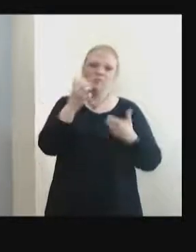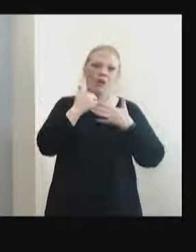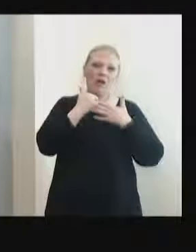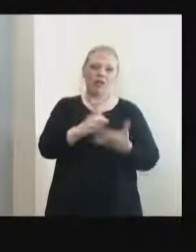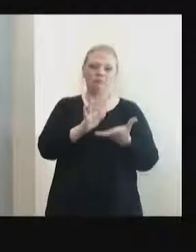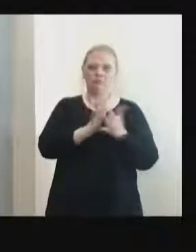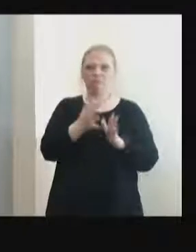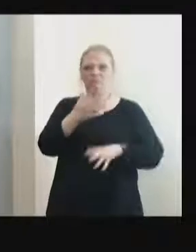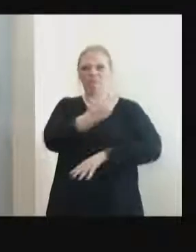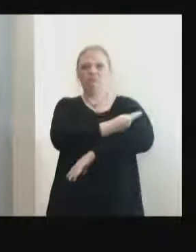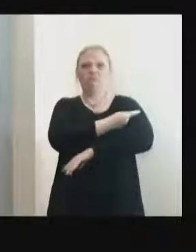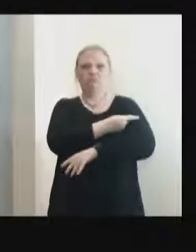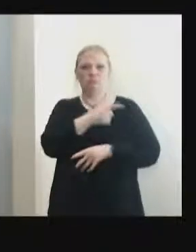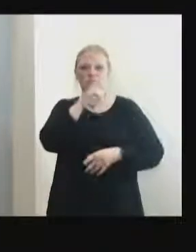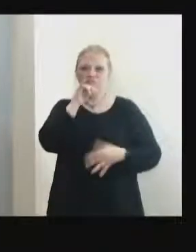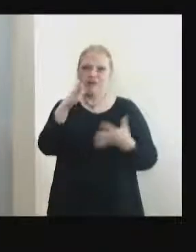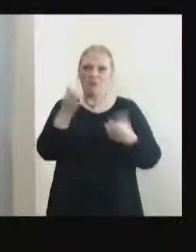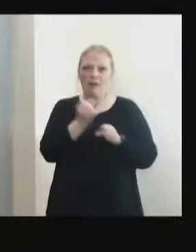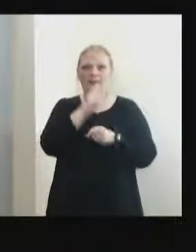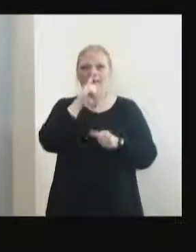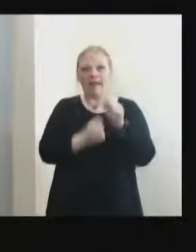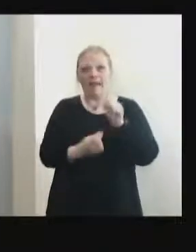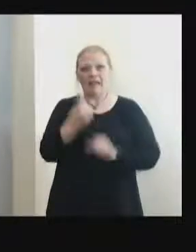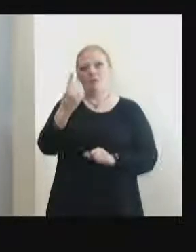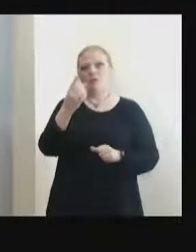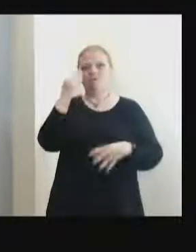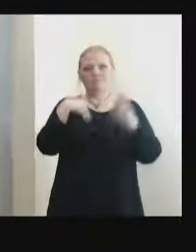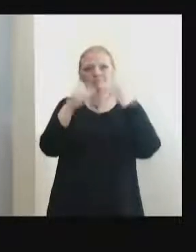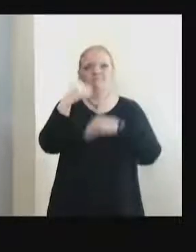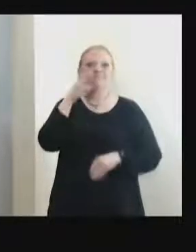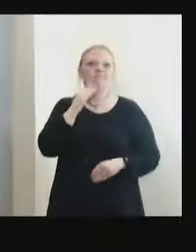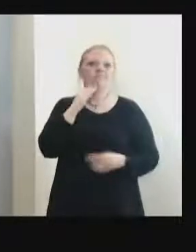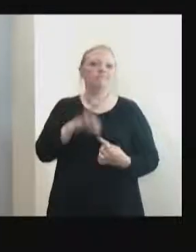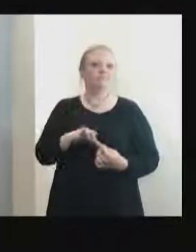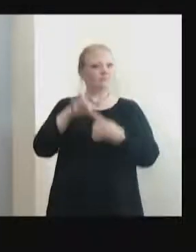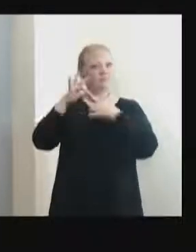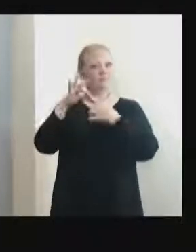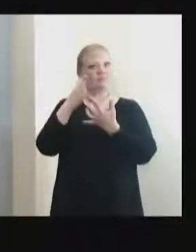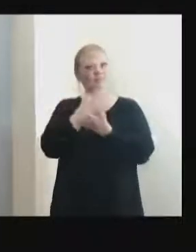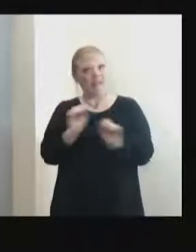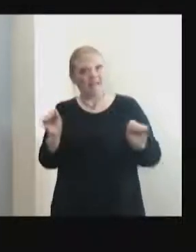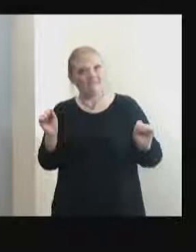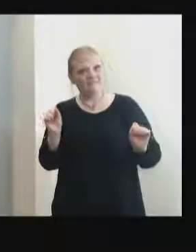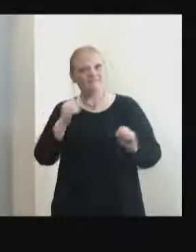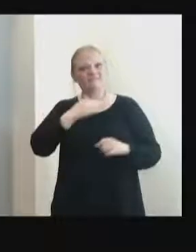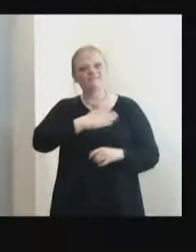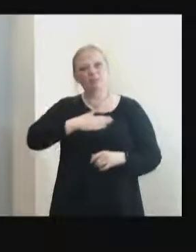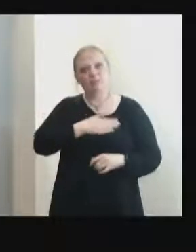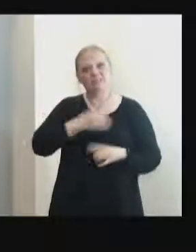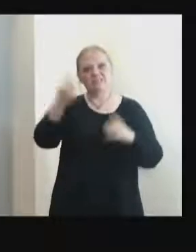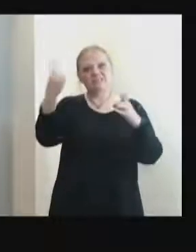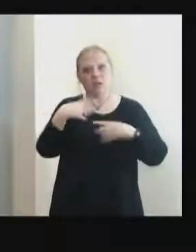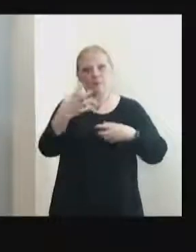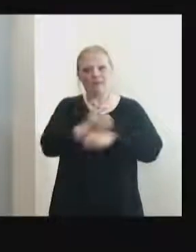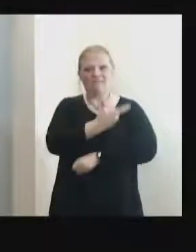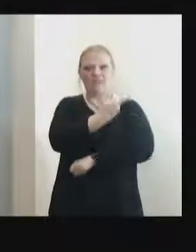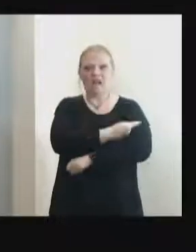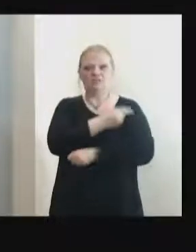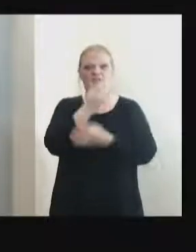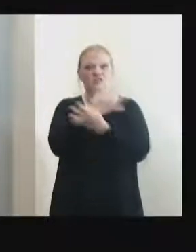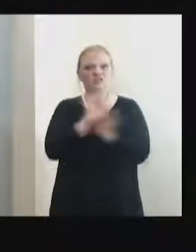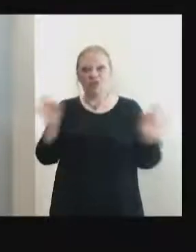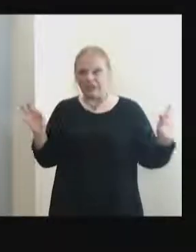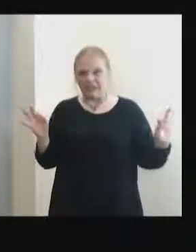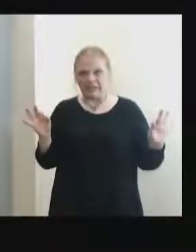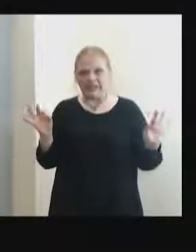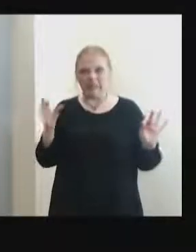get vaccinated. We really want to make everybody's dining experience special and safe, and please come and get vaccinated. It is free